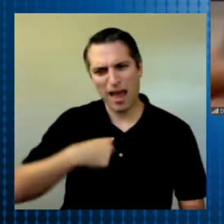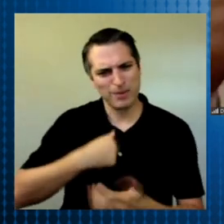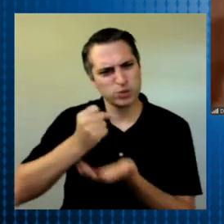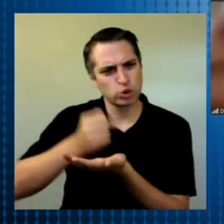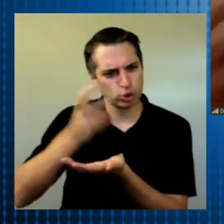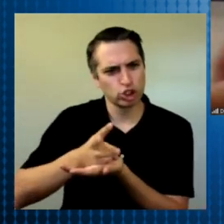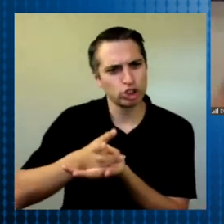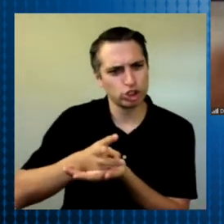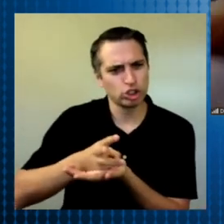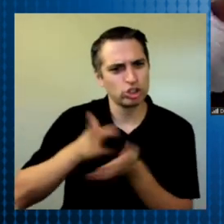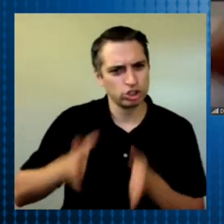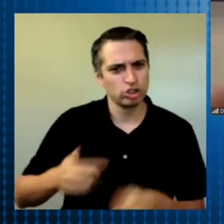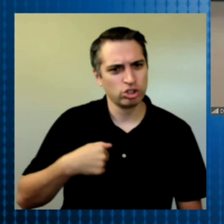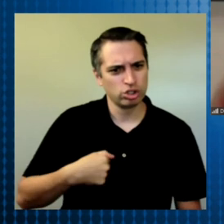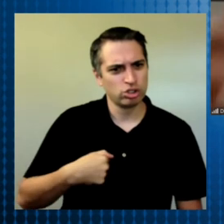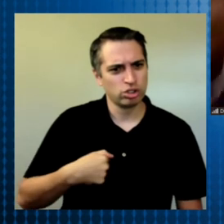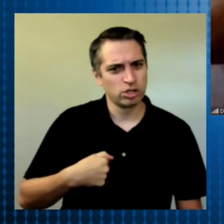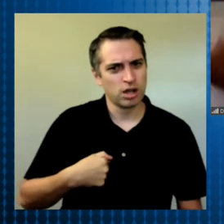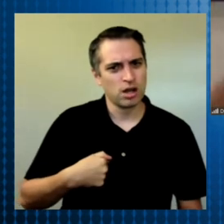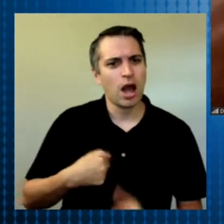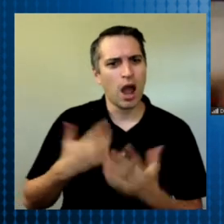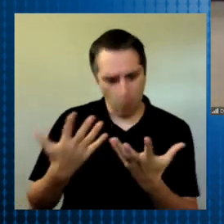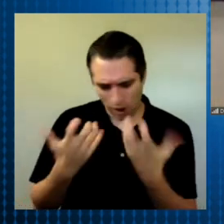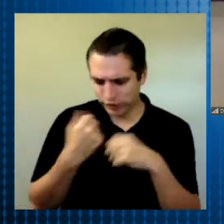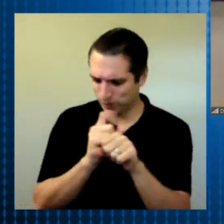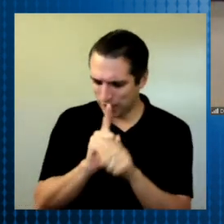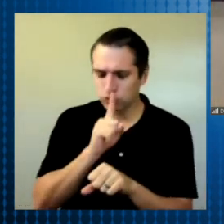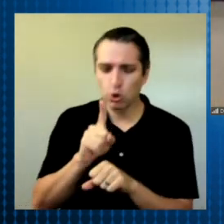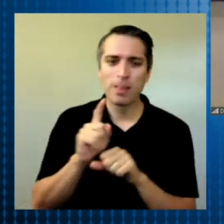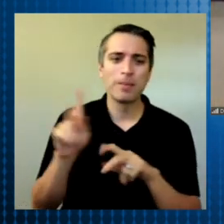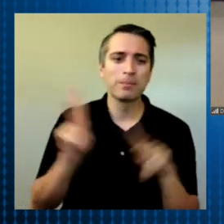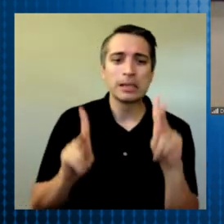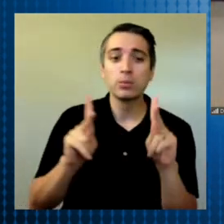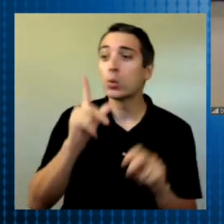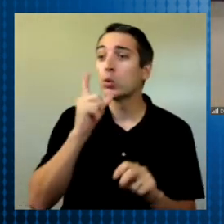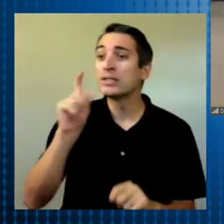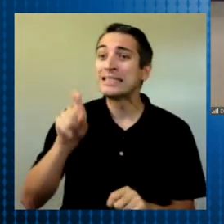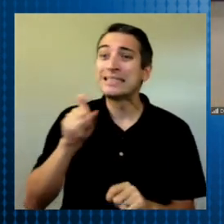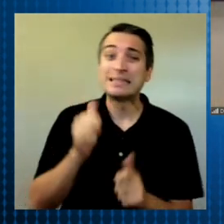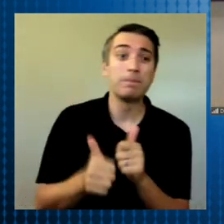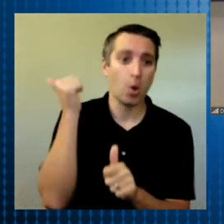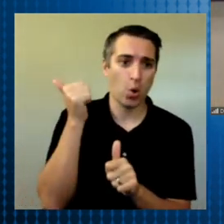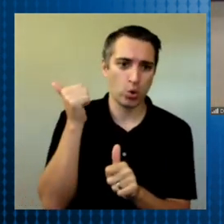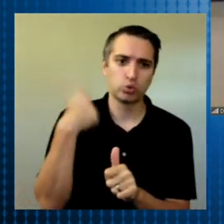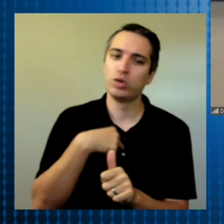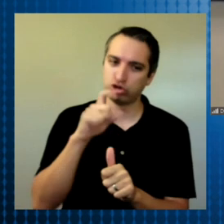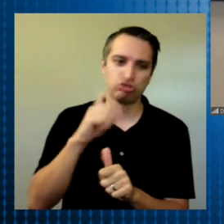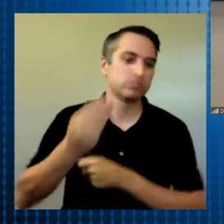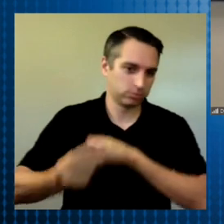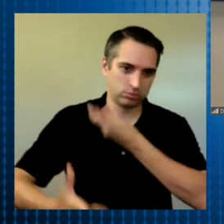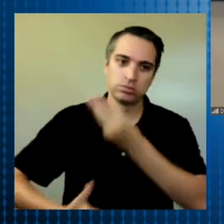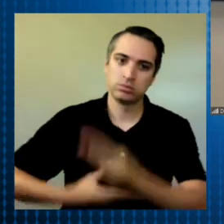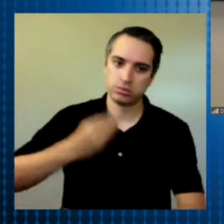the least of God's children having the benefits of this wonderful planet Earth. I will always do that as long as